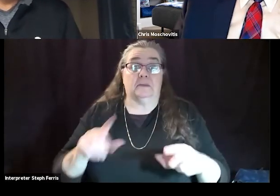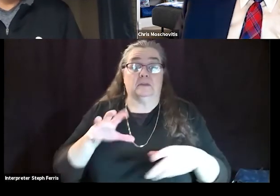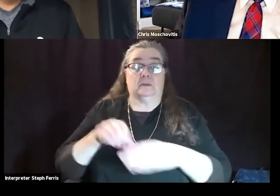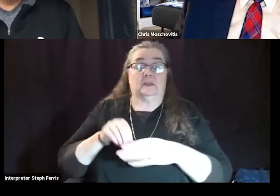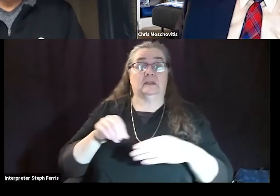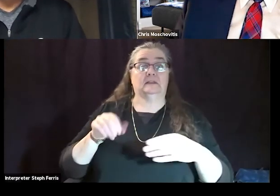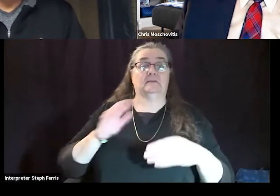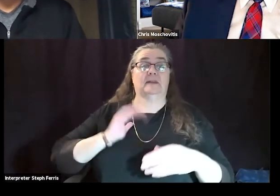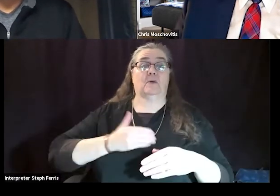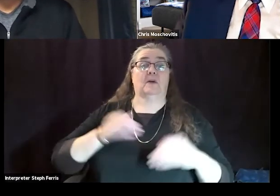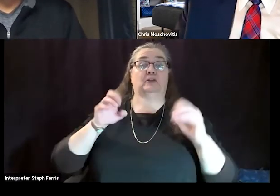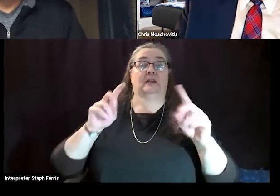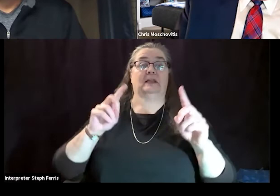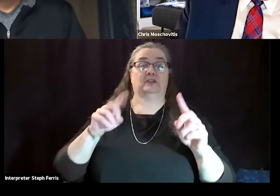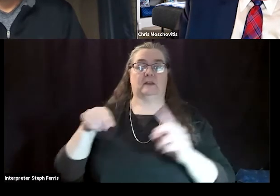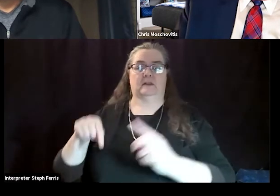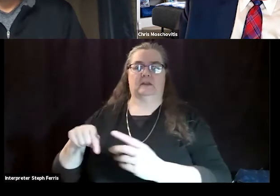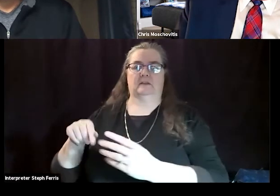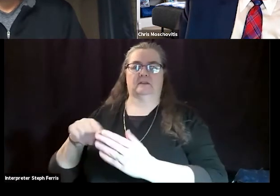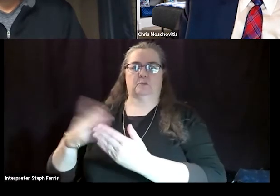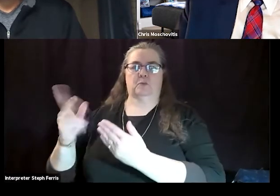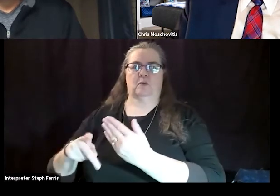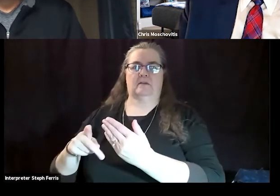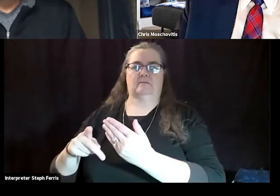take off versus this other one, right?